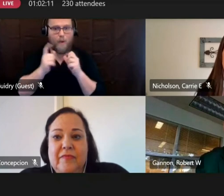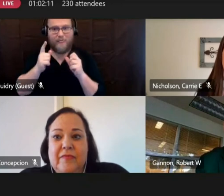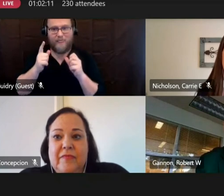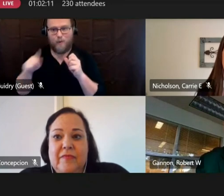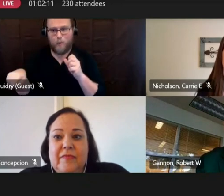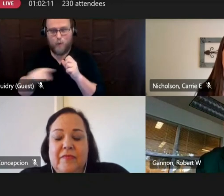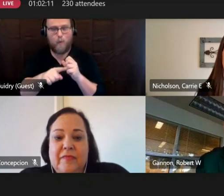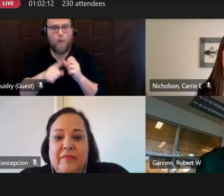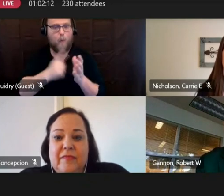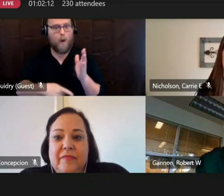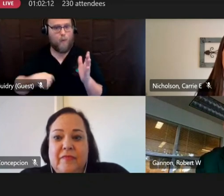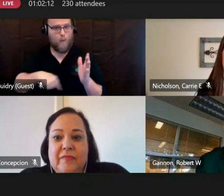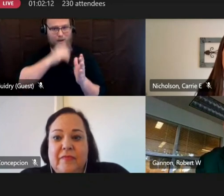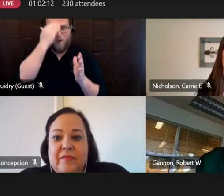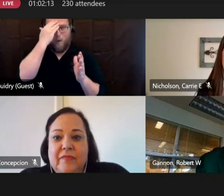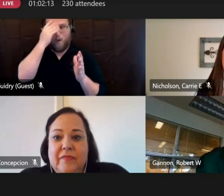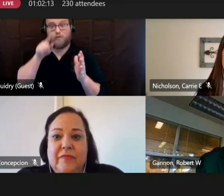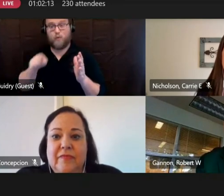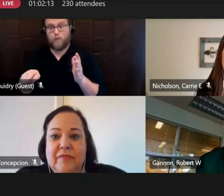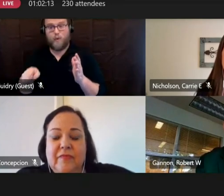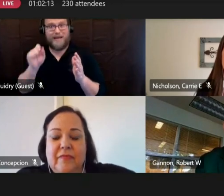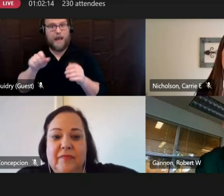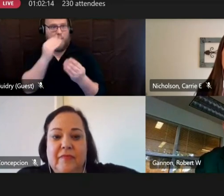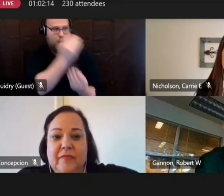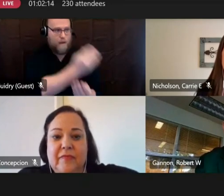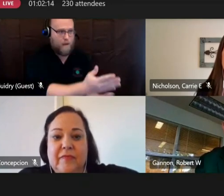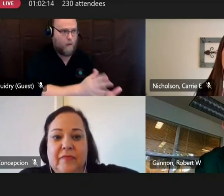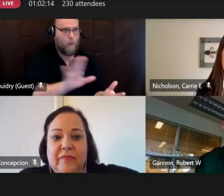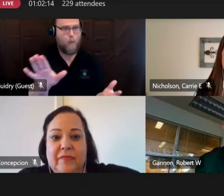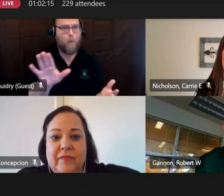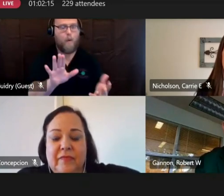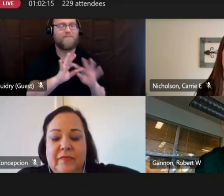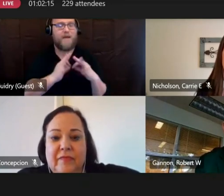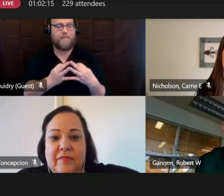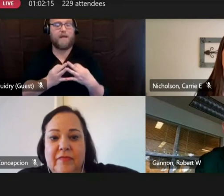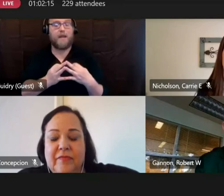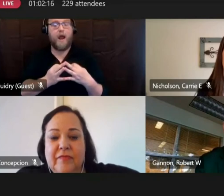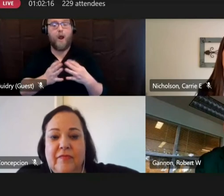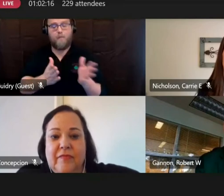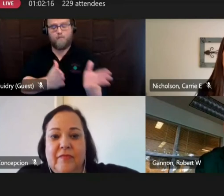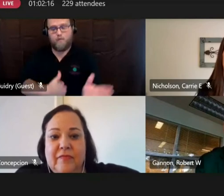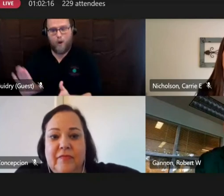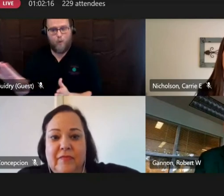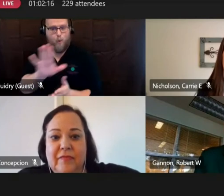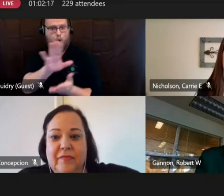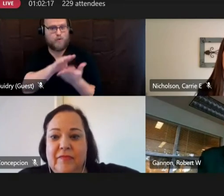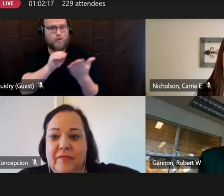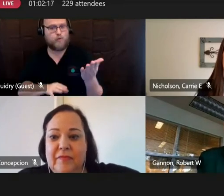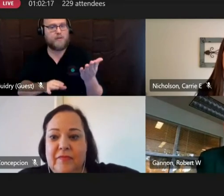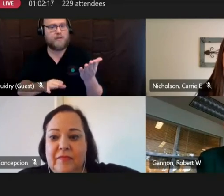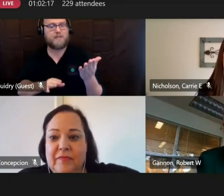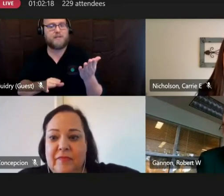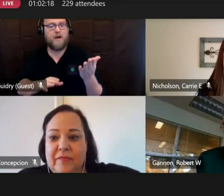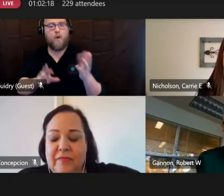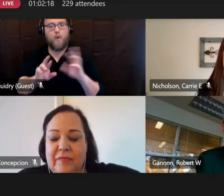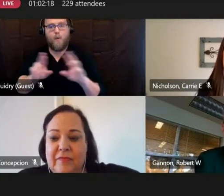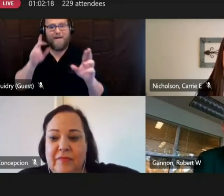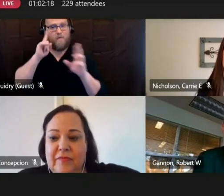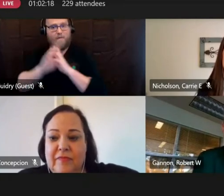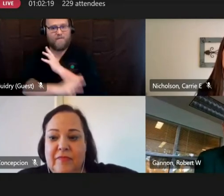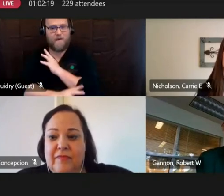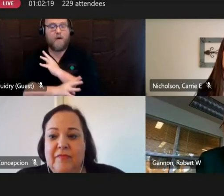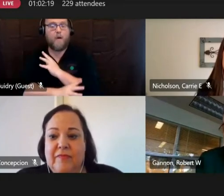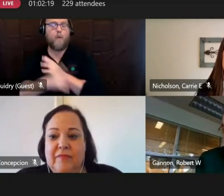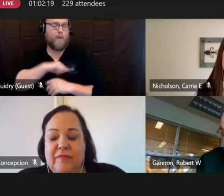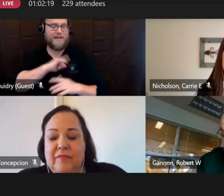and your circumstances and get your student learner ready to go for fall. We're excited about the next 98 days as we get ready, and